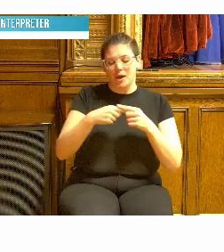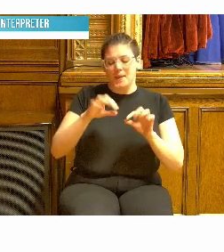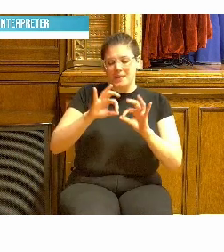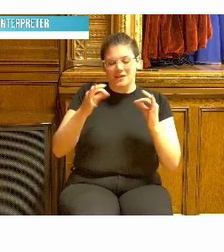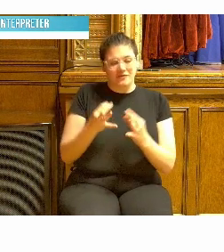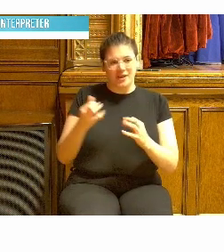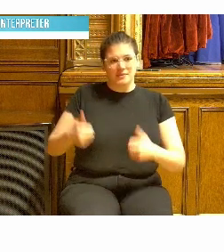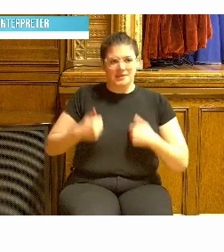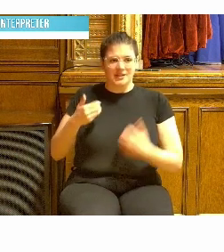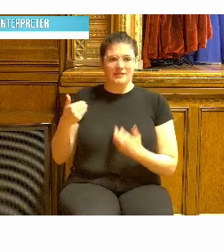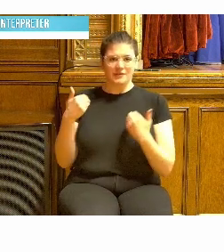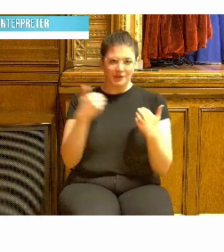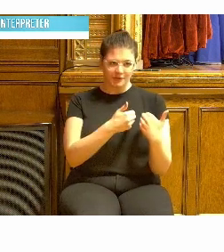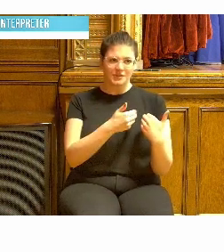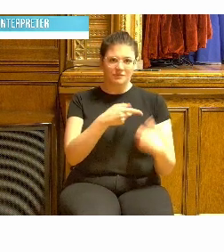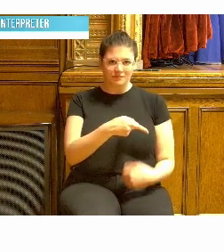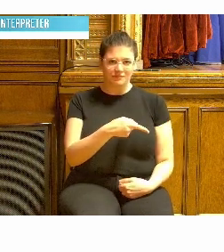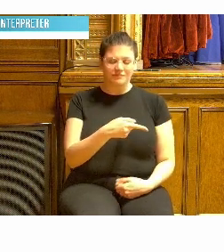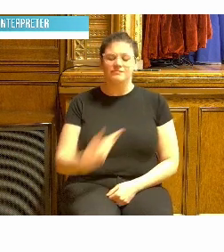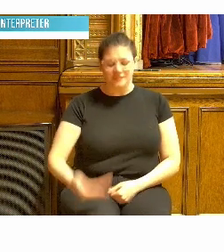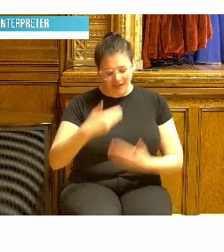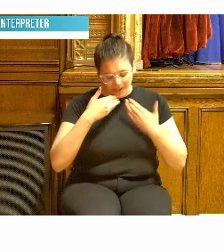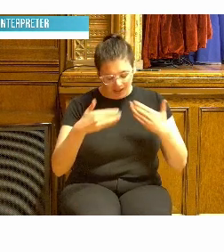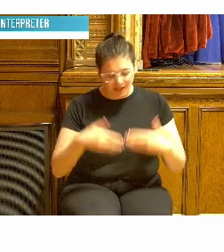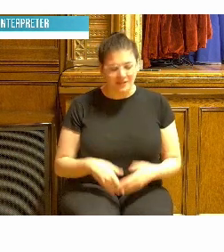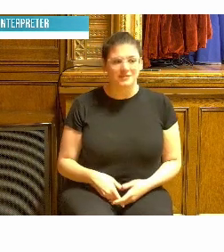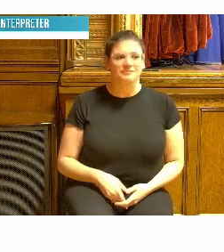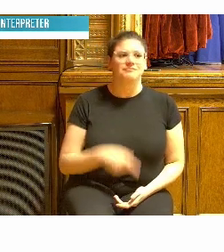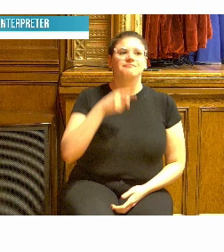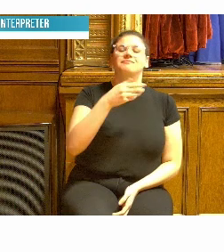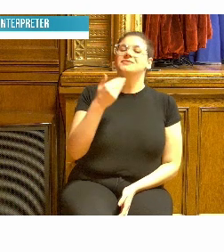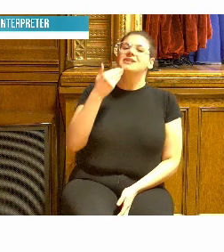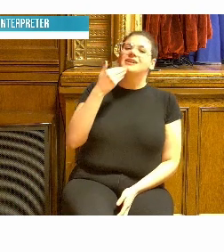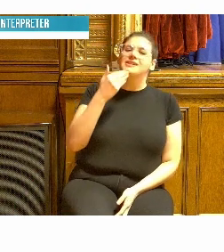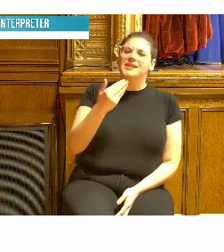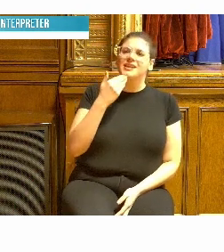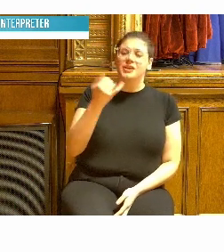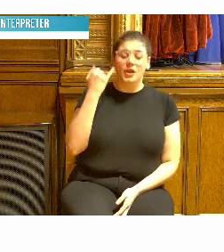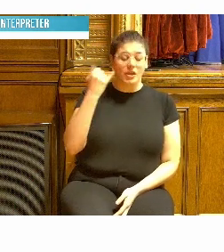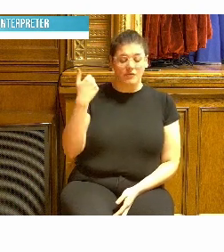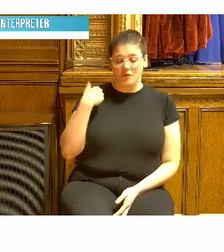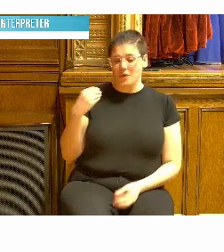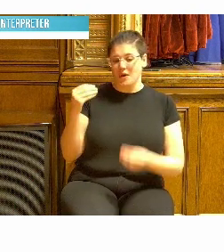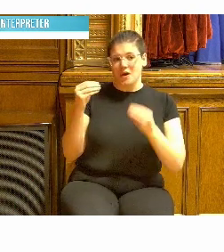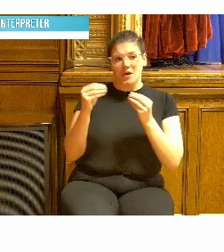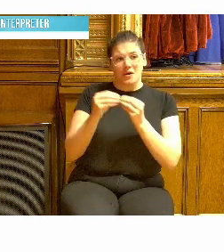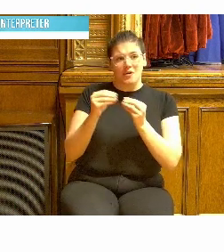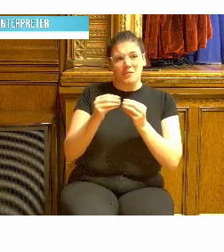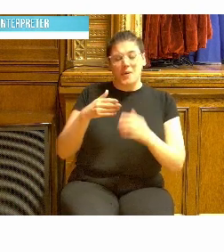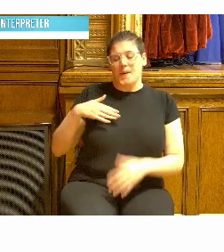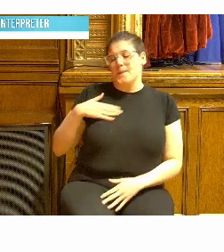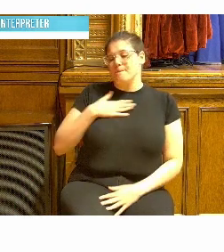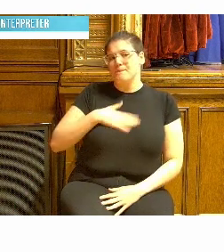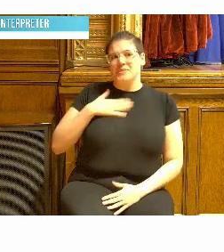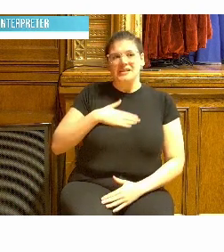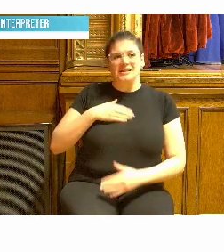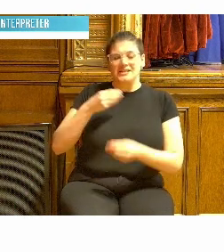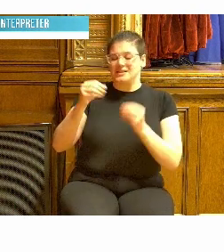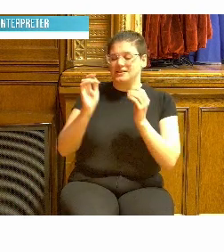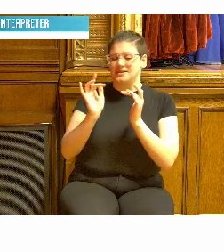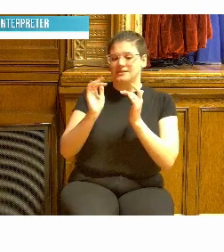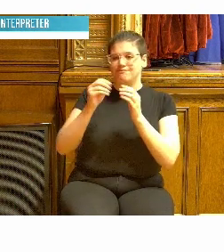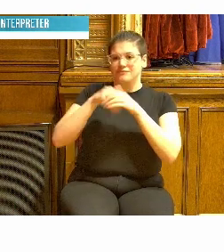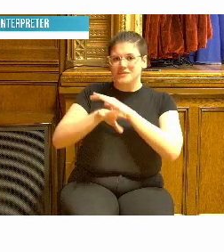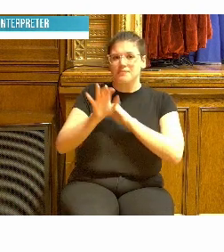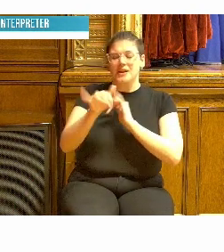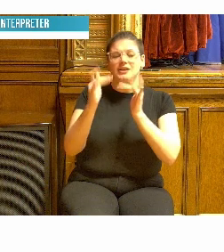you, Mr. Dunwoody. And Mr. Dunwoody, if you have more, you please submit it to the website at